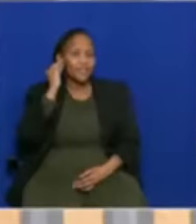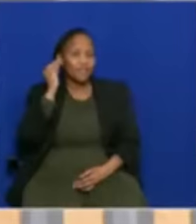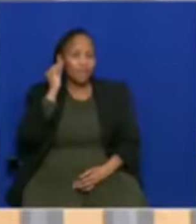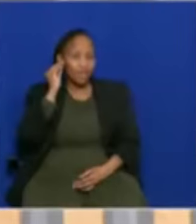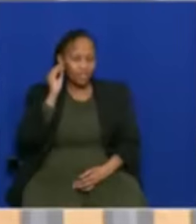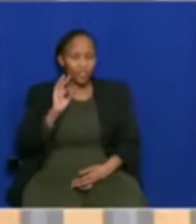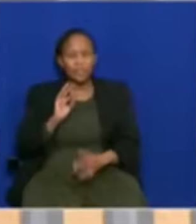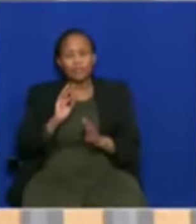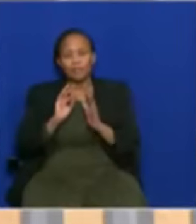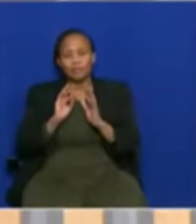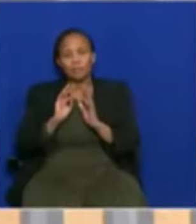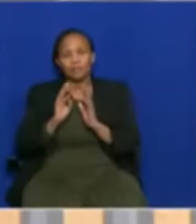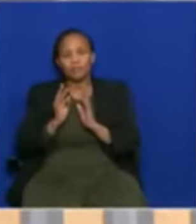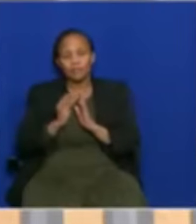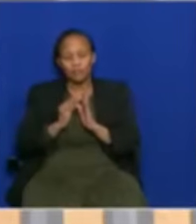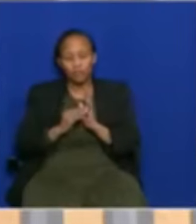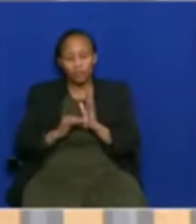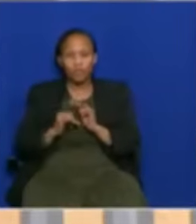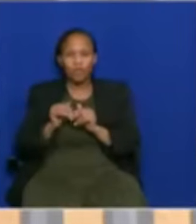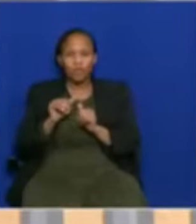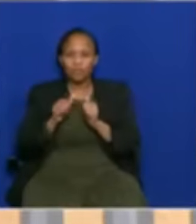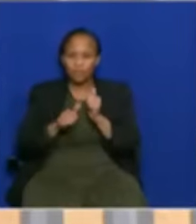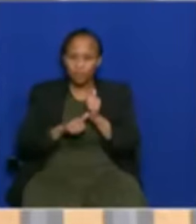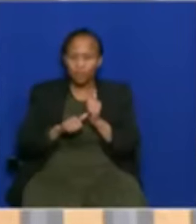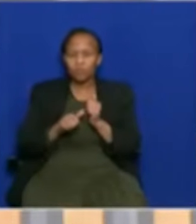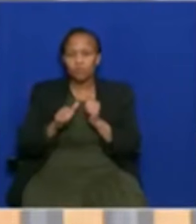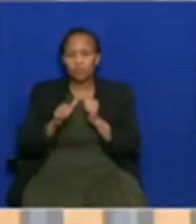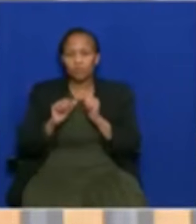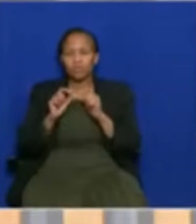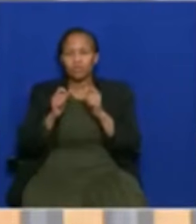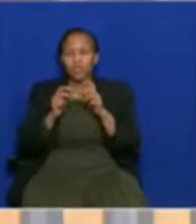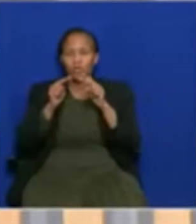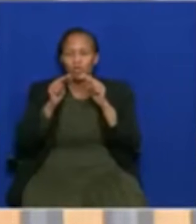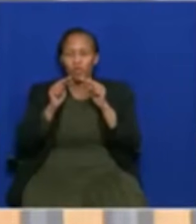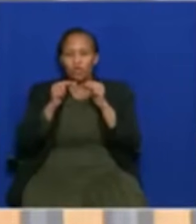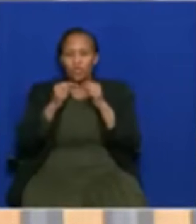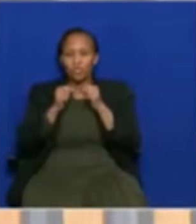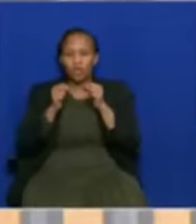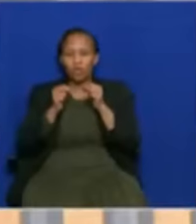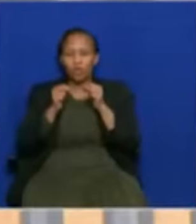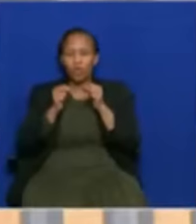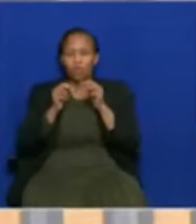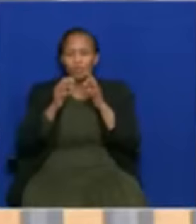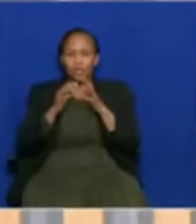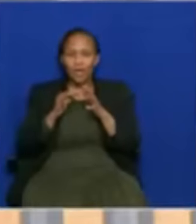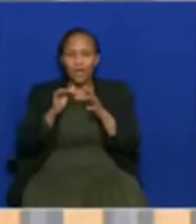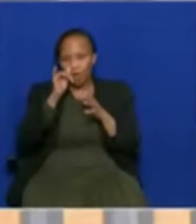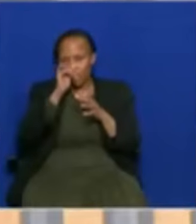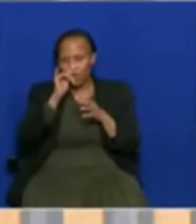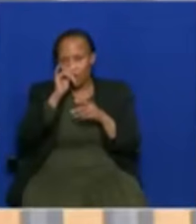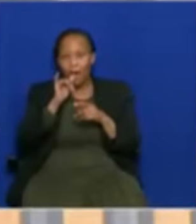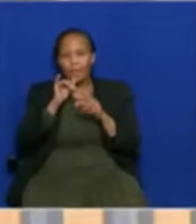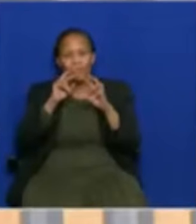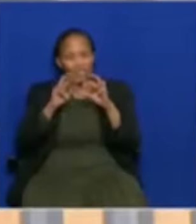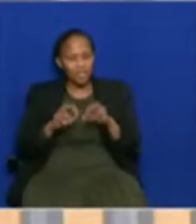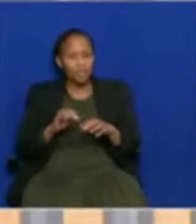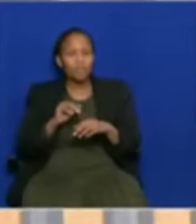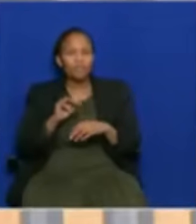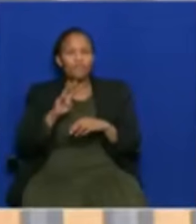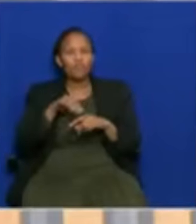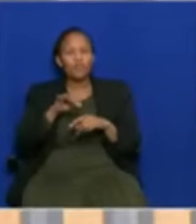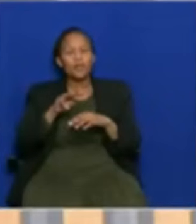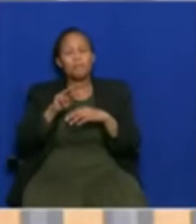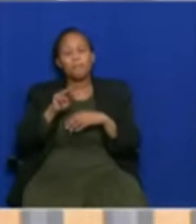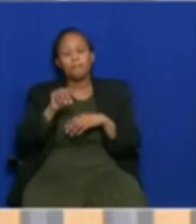National Commissioner Crime Detection on 14 May 2024. So who would that be at